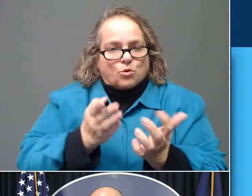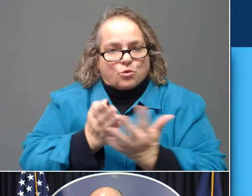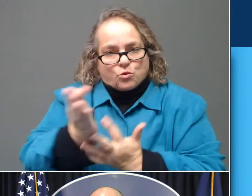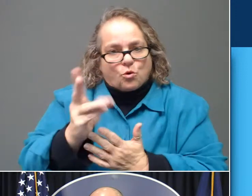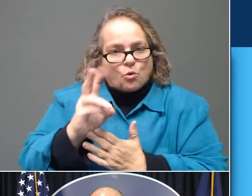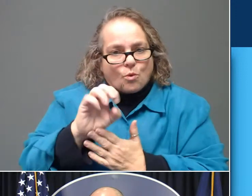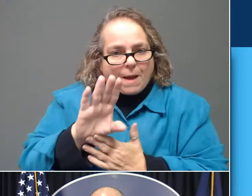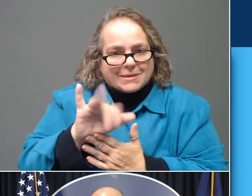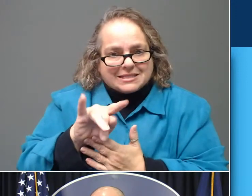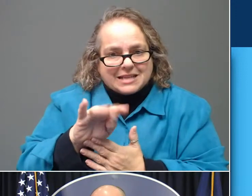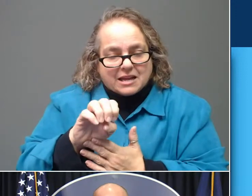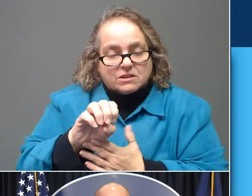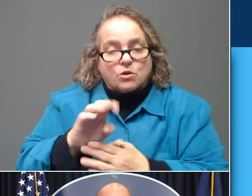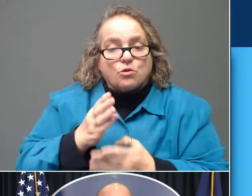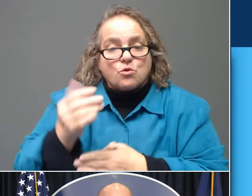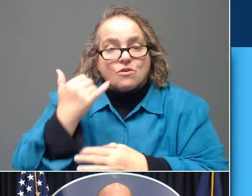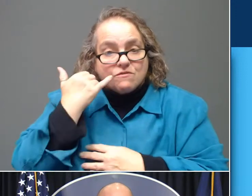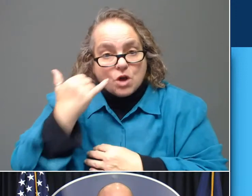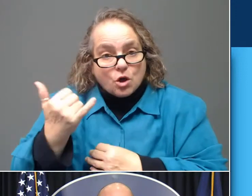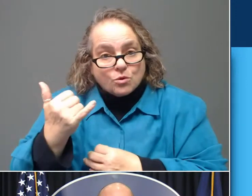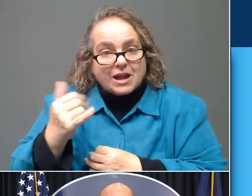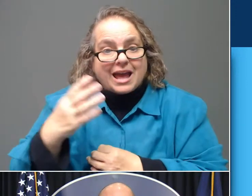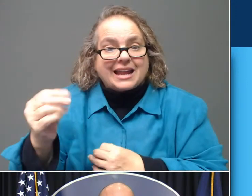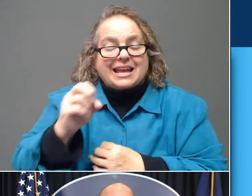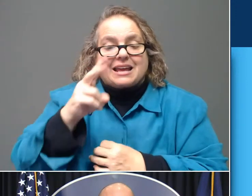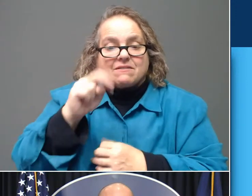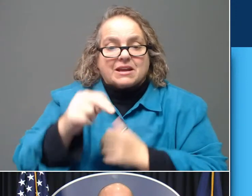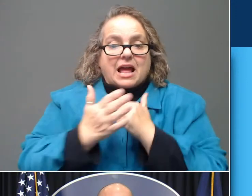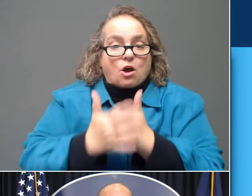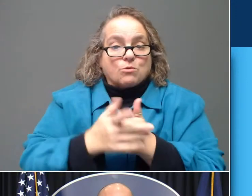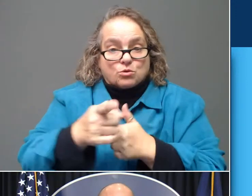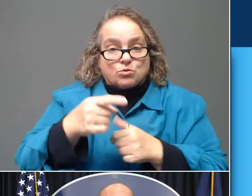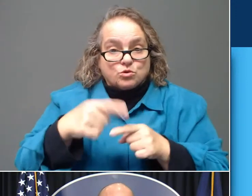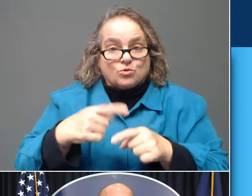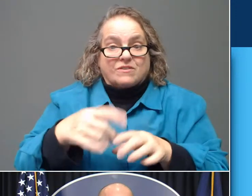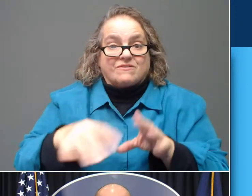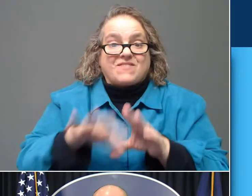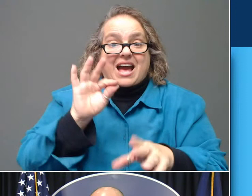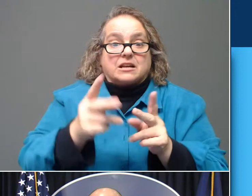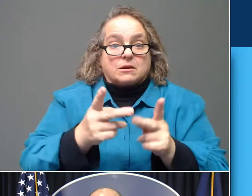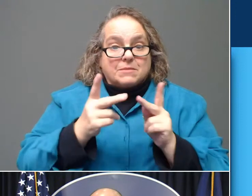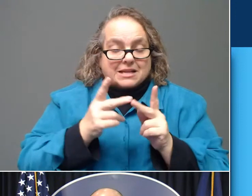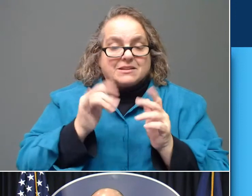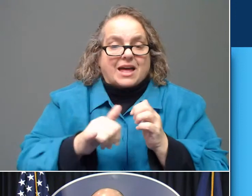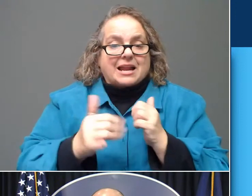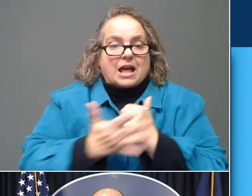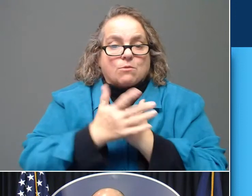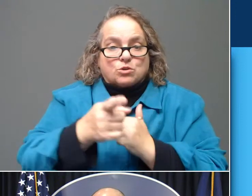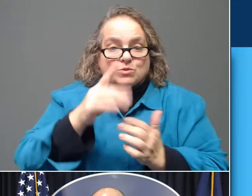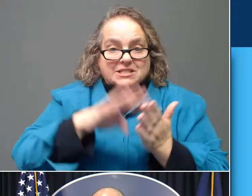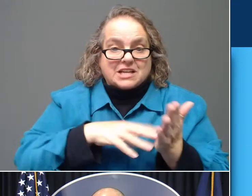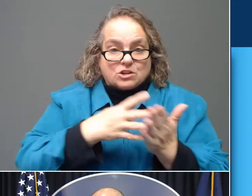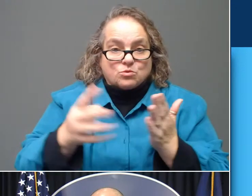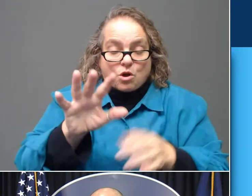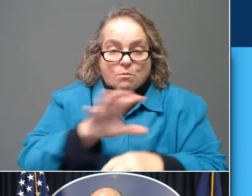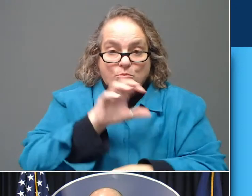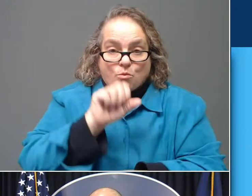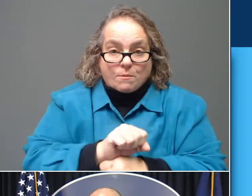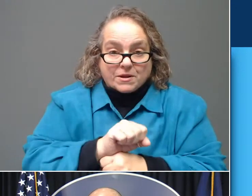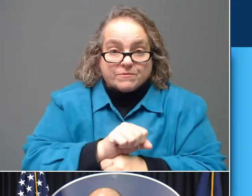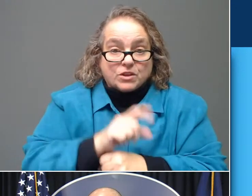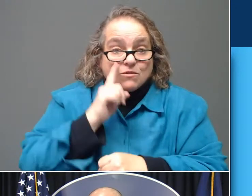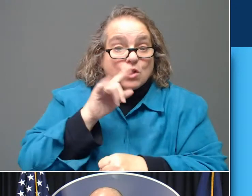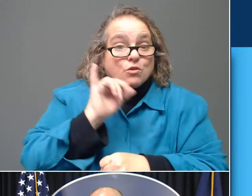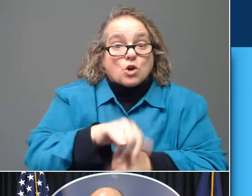by phone, and even perhaps help you to locate a site that may be able to help you schedule an appointment. For those who are not